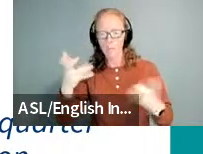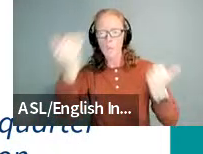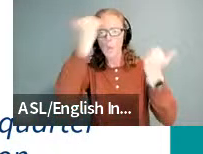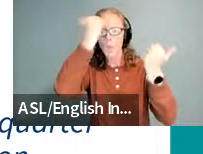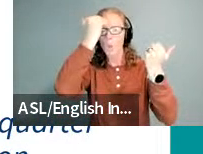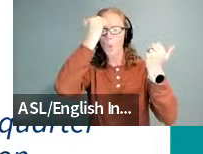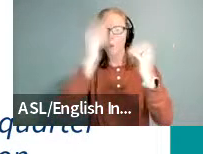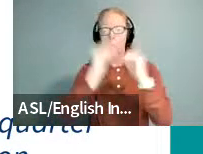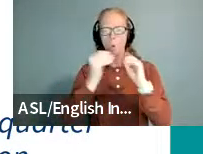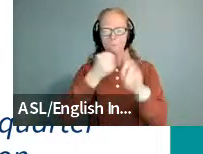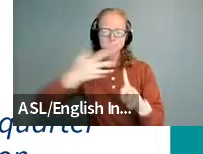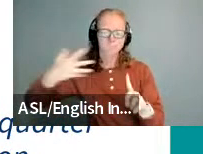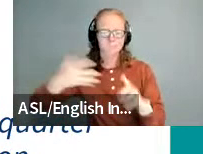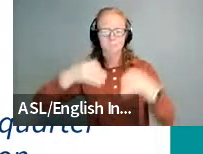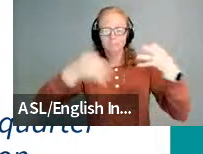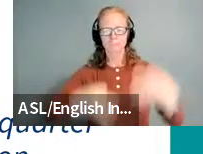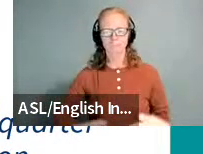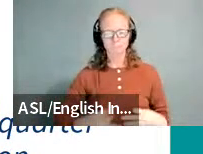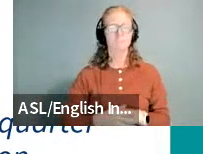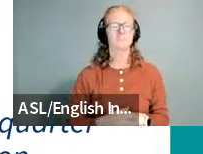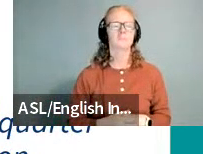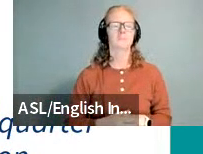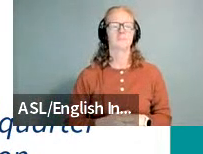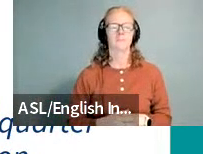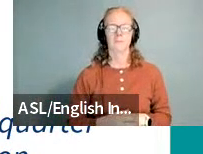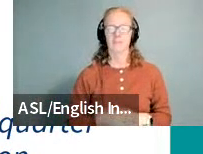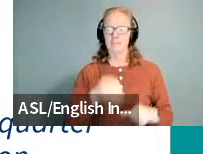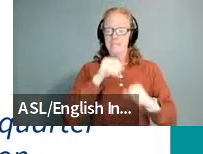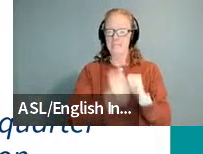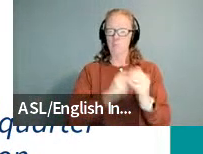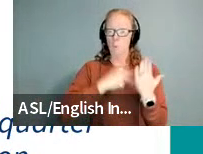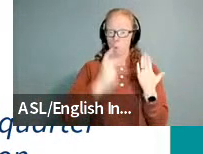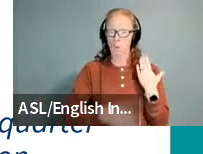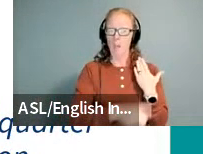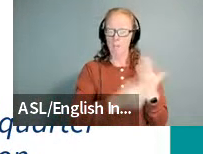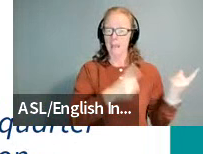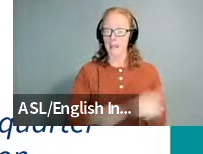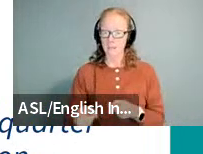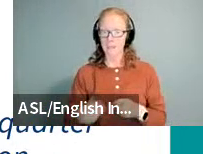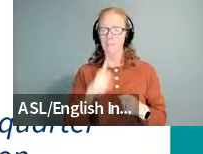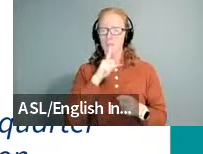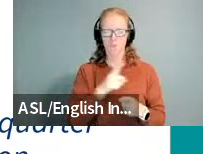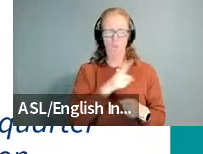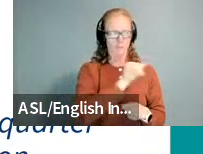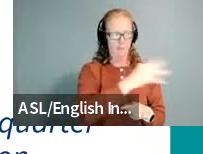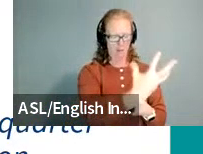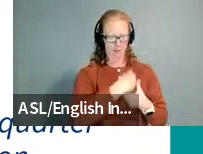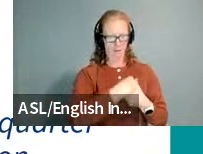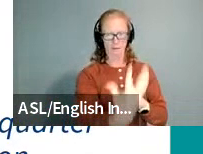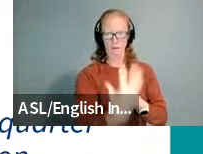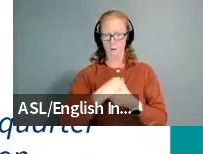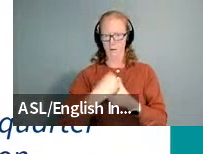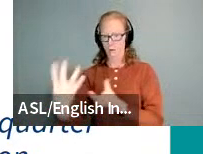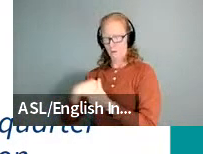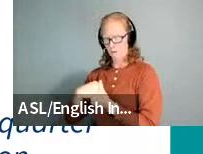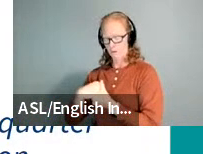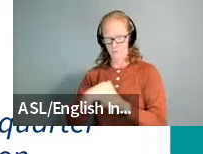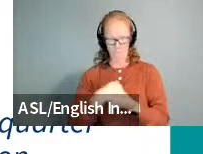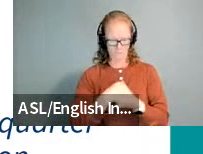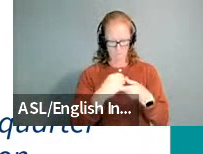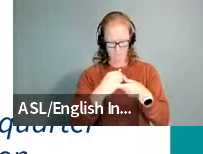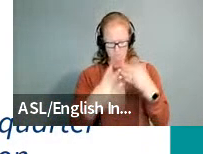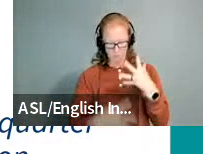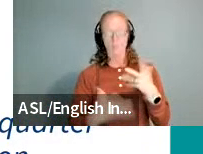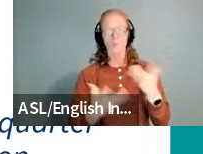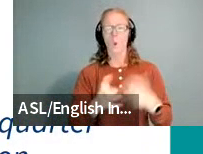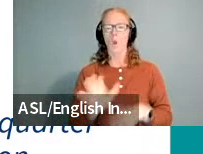spending some time talking about. There are things happening within the program that we want to make sure that we're integrating CAG voices, and we want to get your input